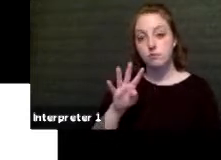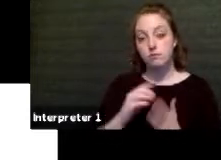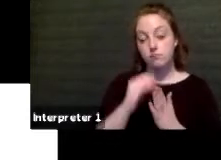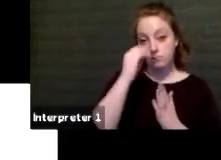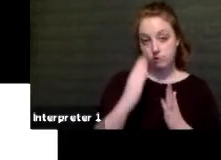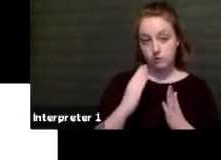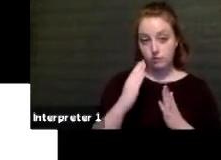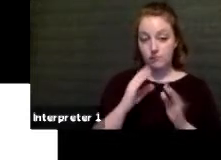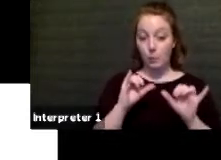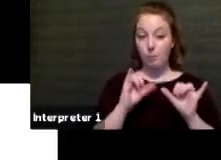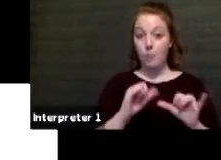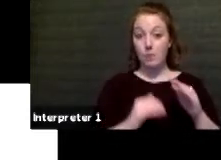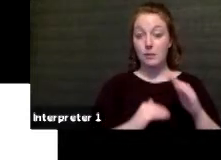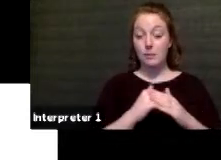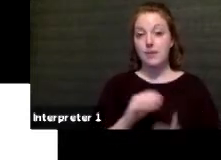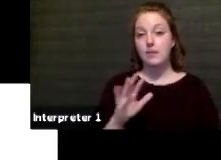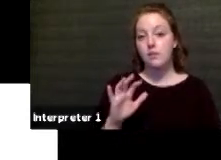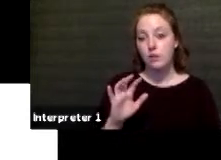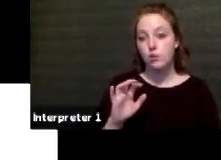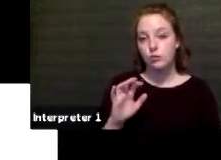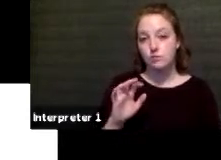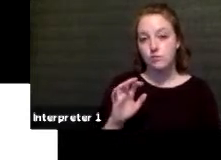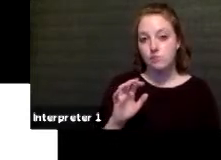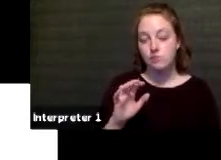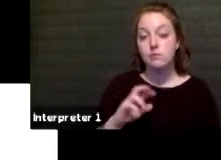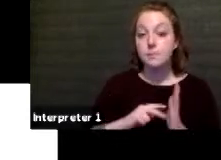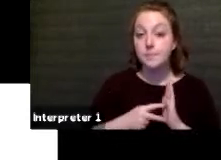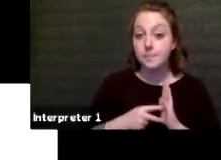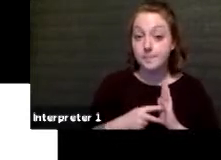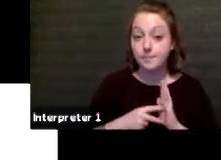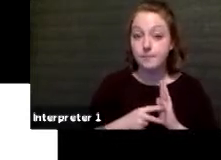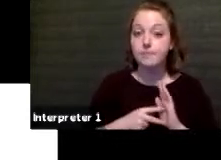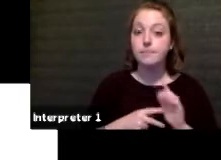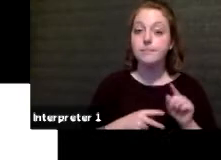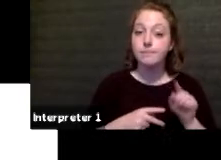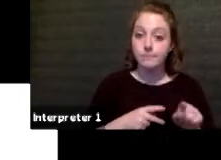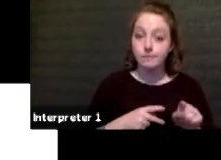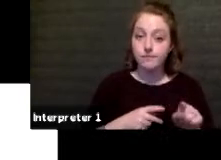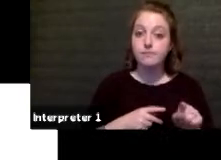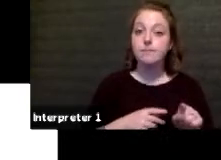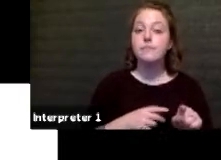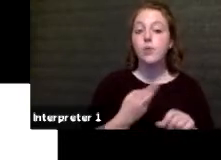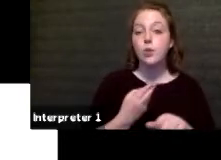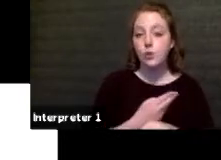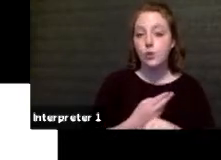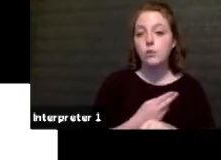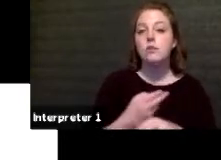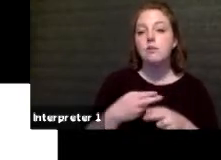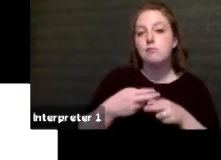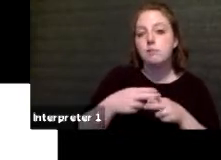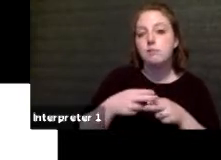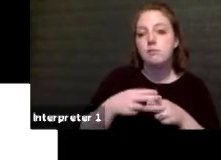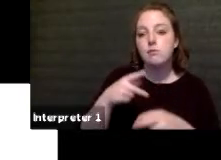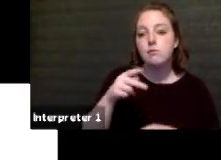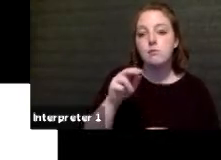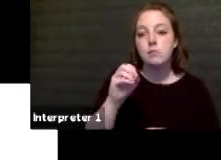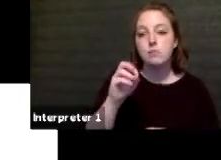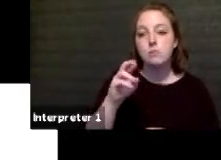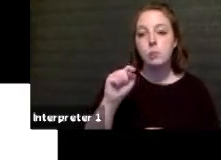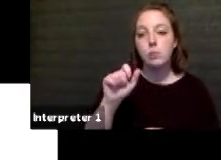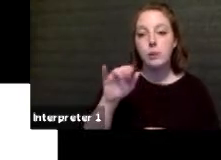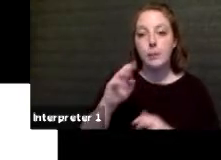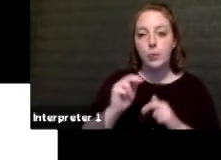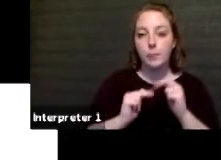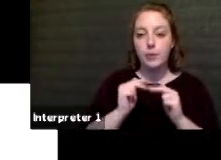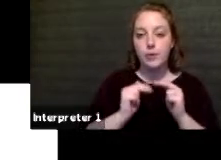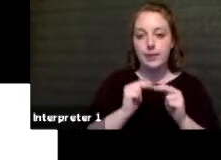permanent capacity is 500 students. What does that mean? It means they're actually using portables on the campus, uh, to be able to meet that